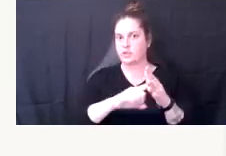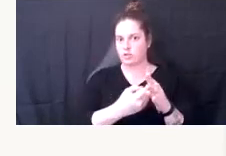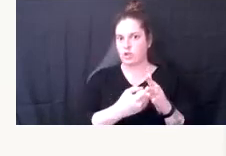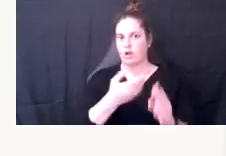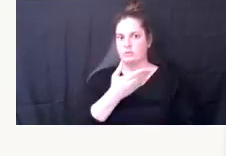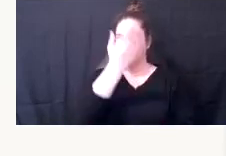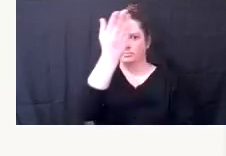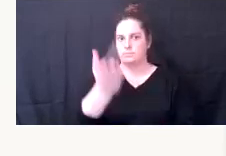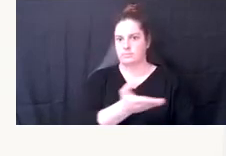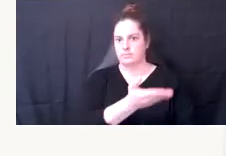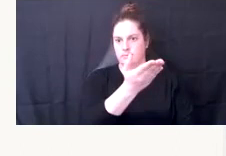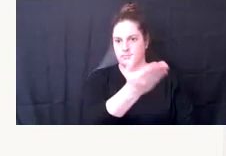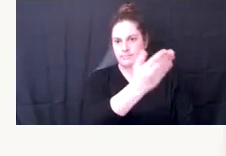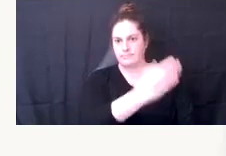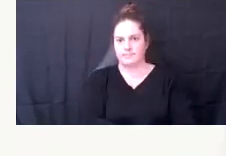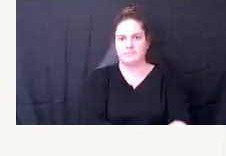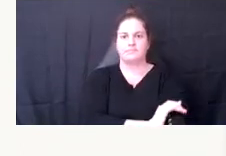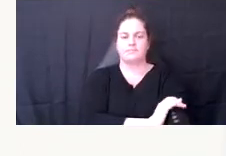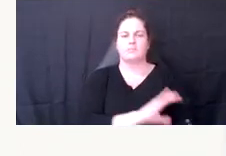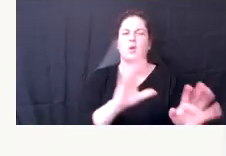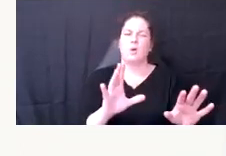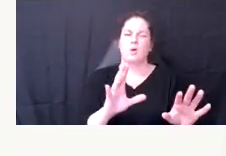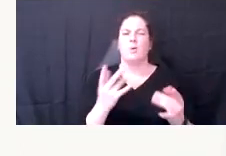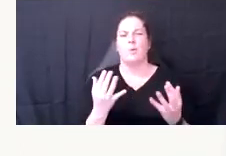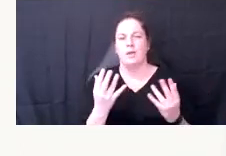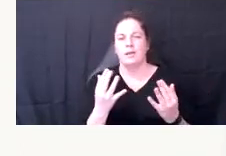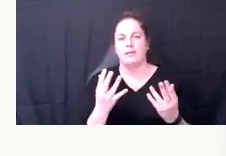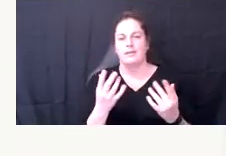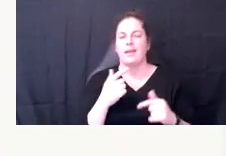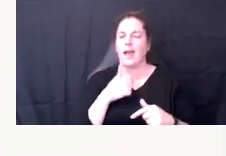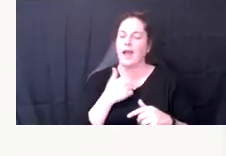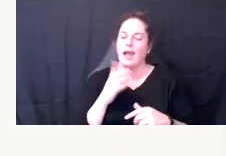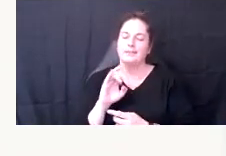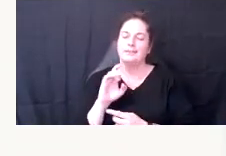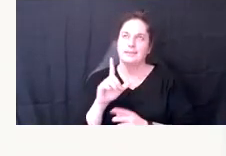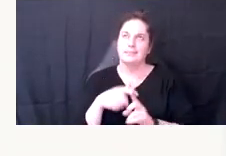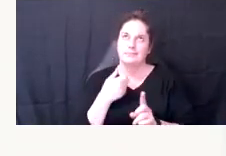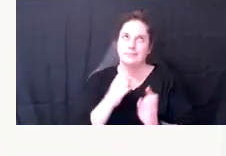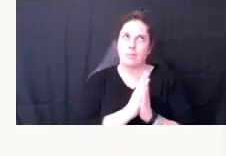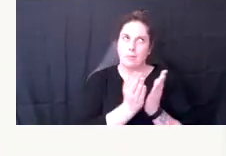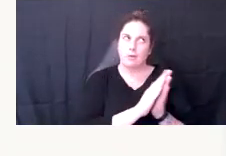into, well, actually, I did pull some of this from the textbook. So